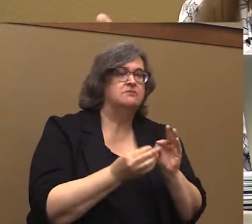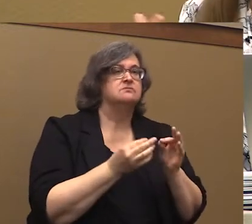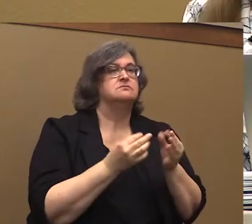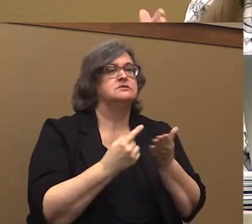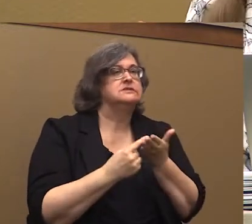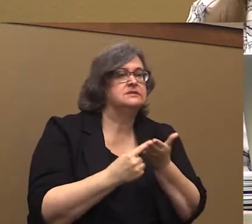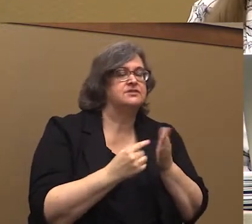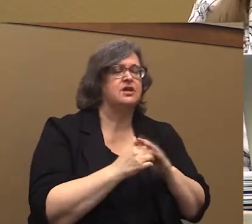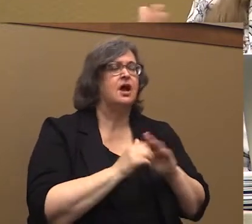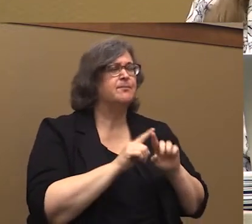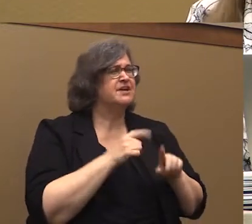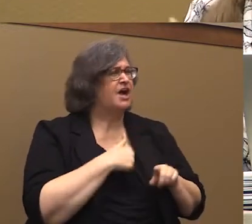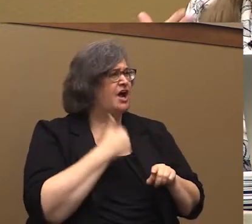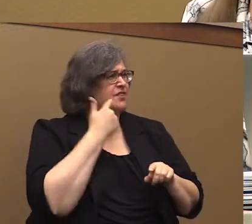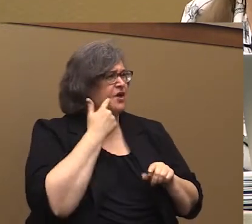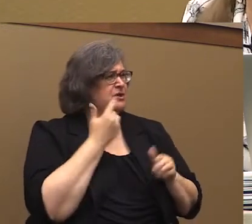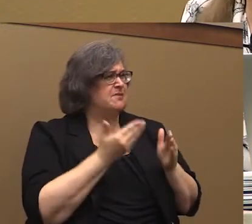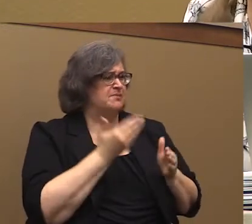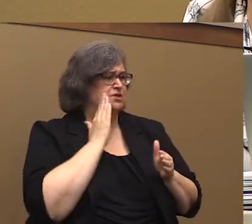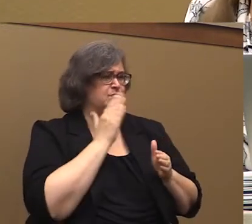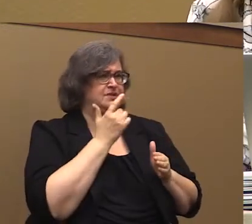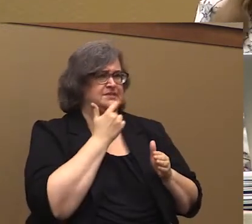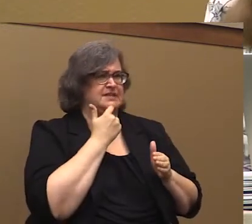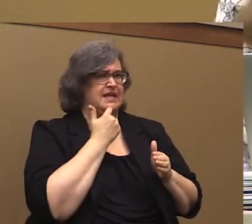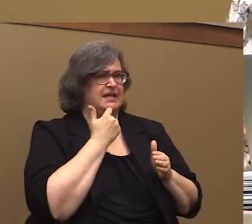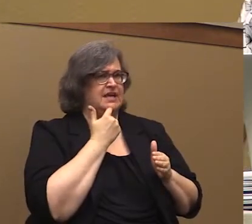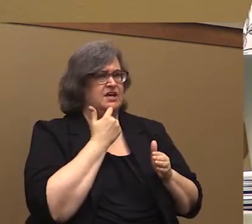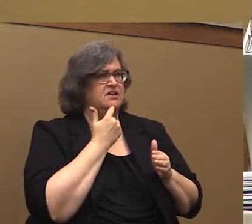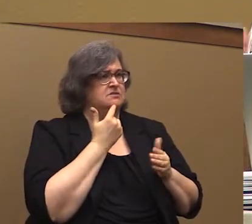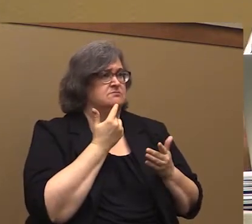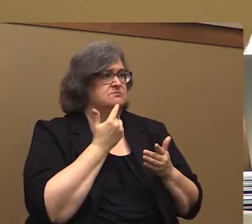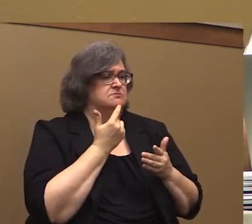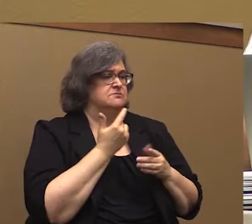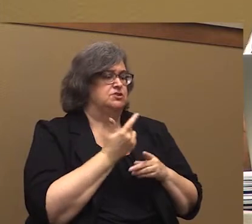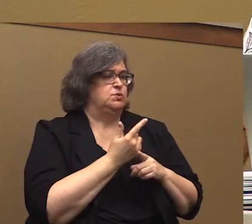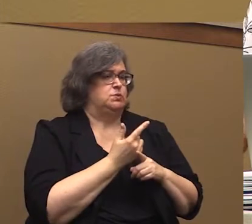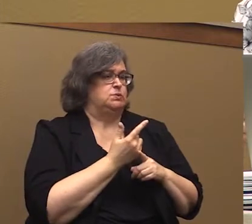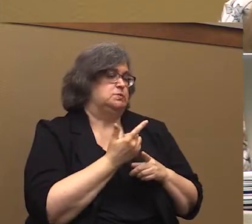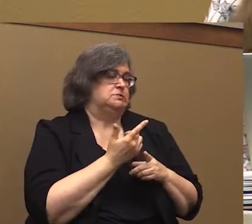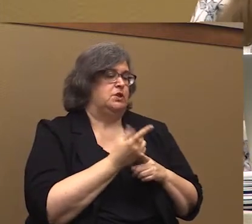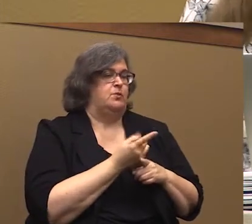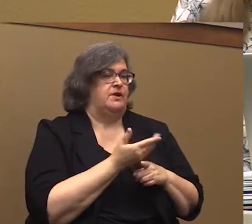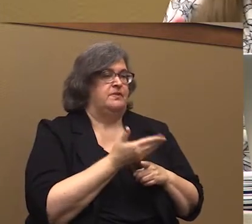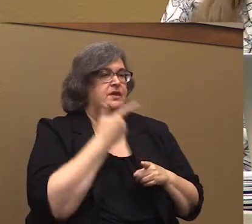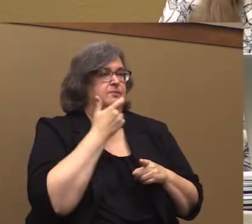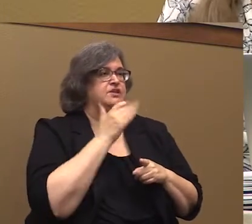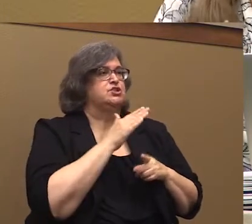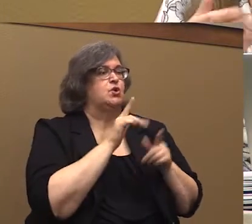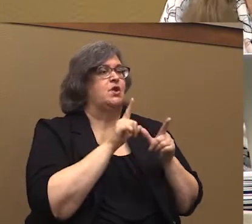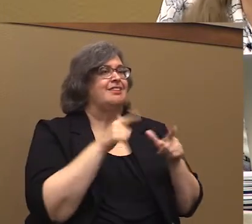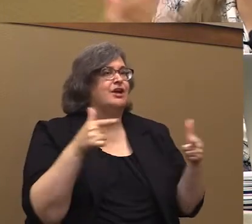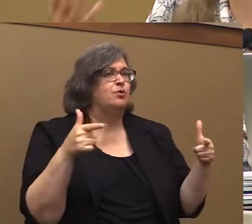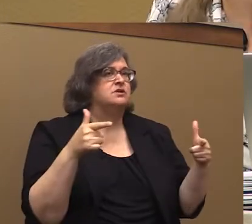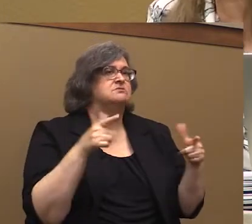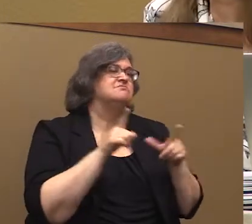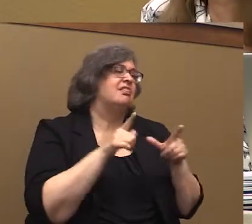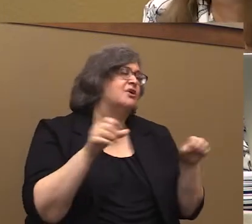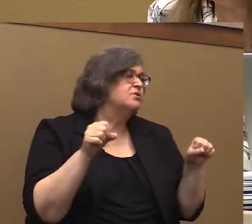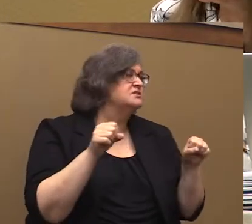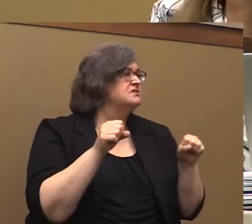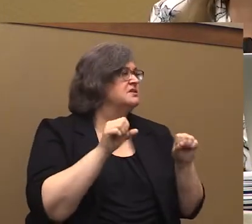it. But I thought perhaps she might just say those things because of her